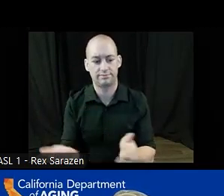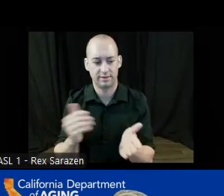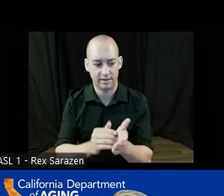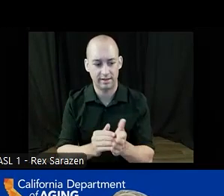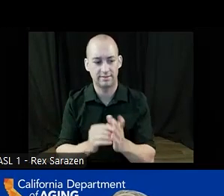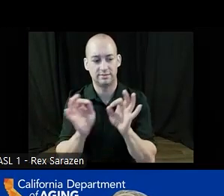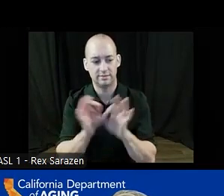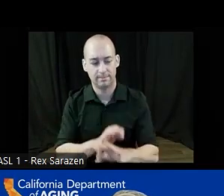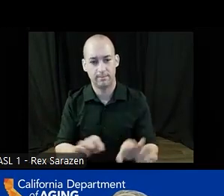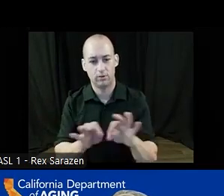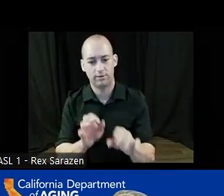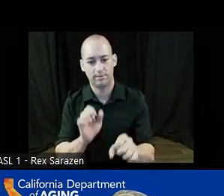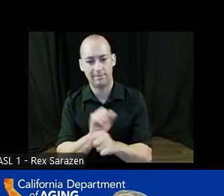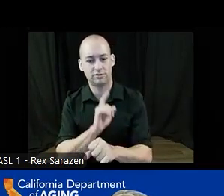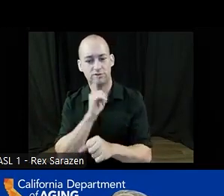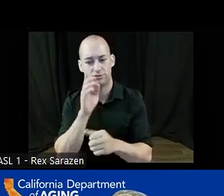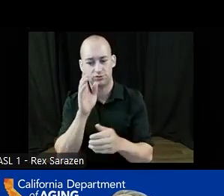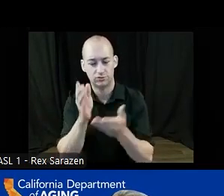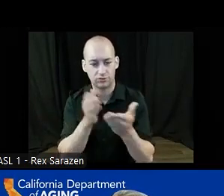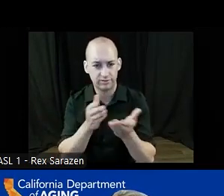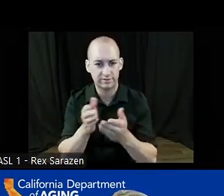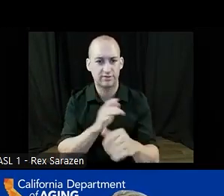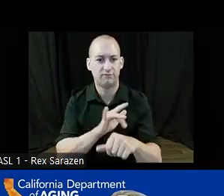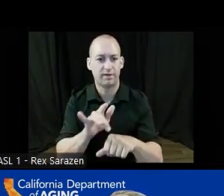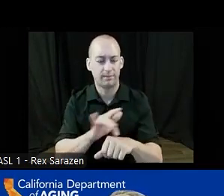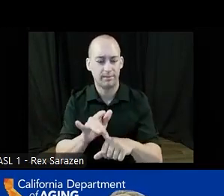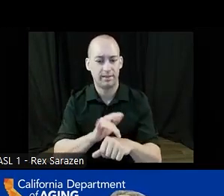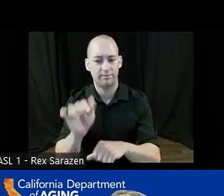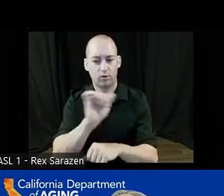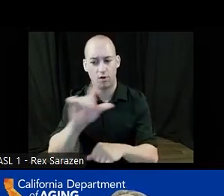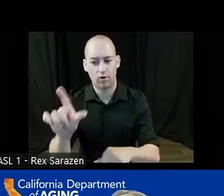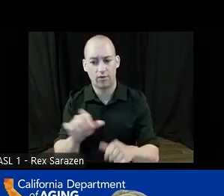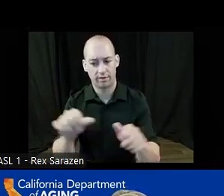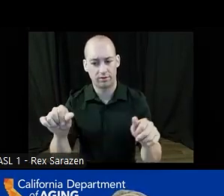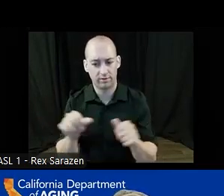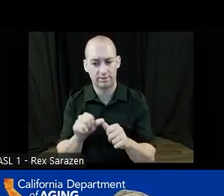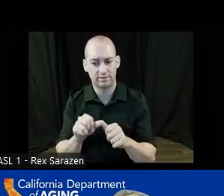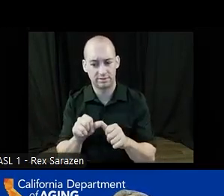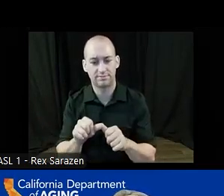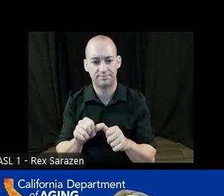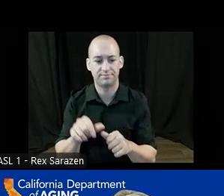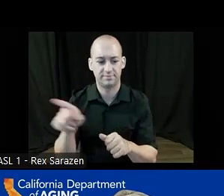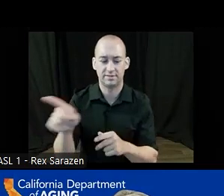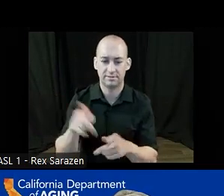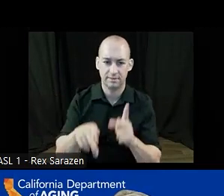of ensuring that services are available in these all regions as people age. Next slide.